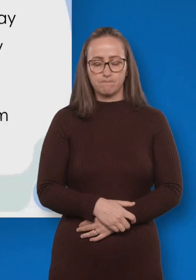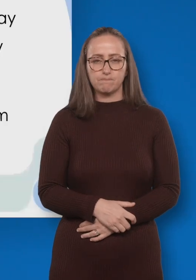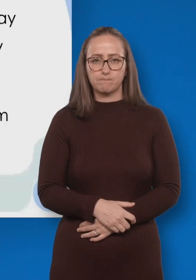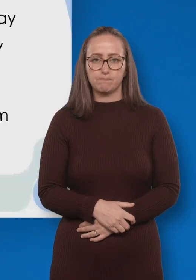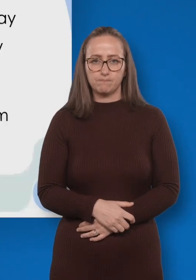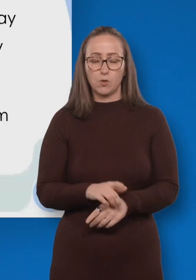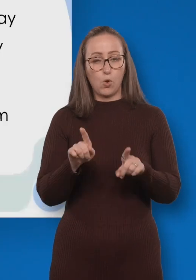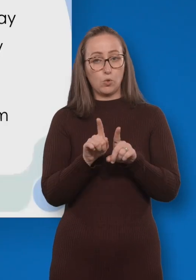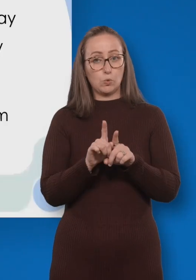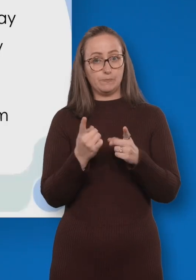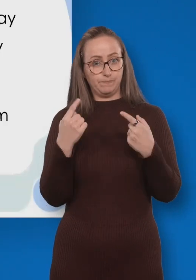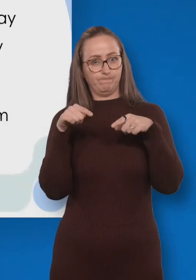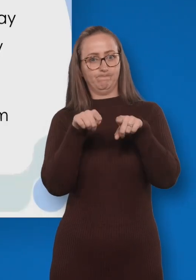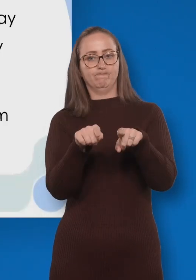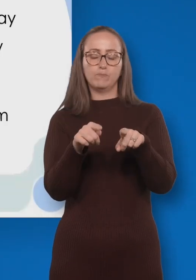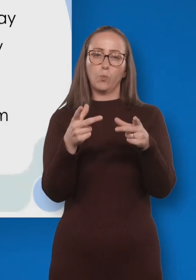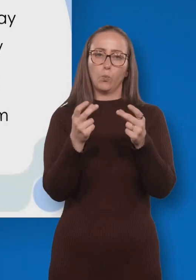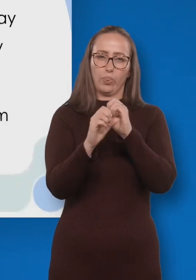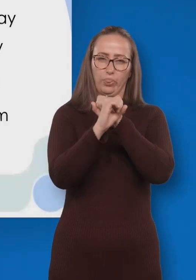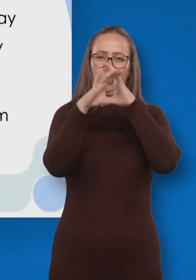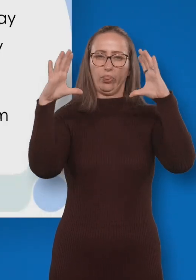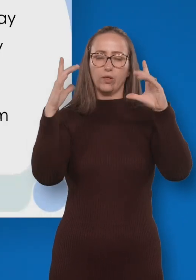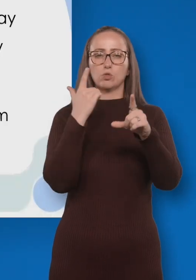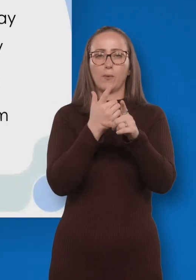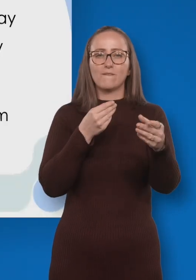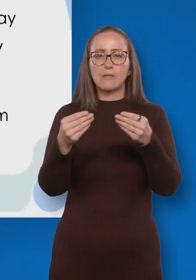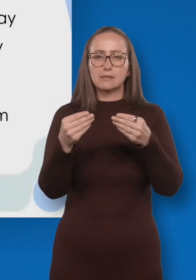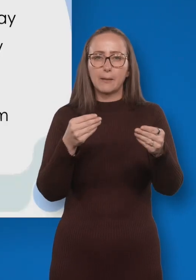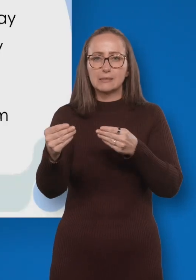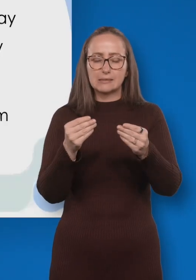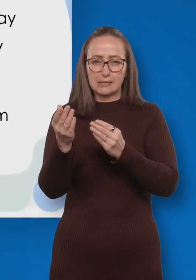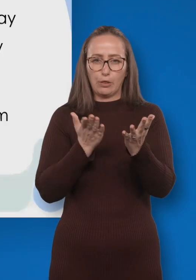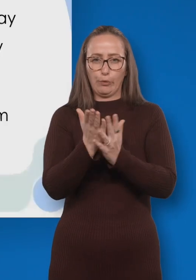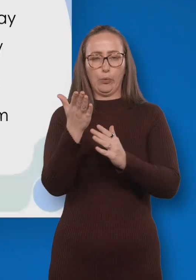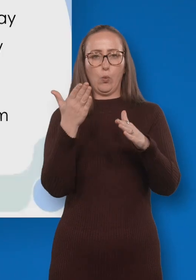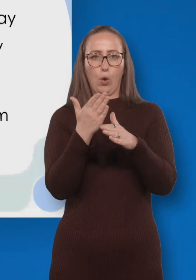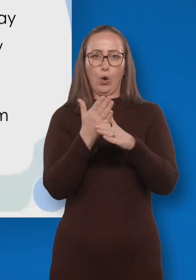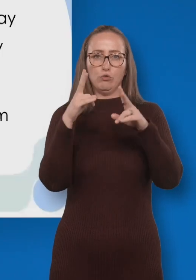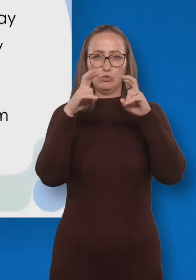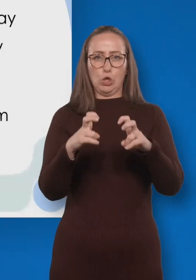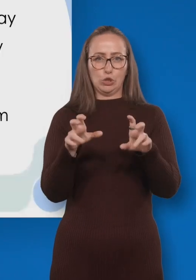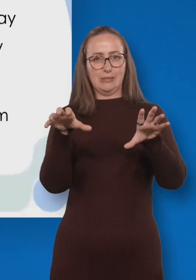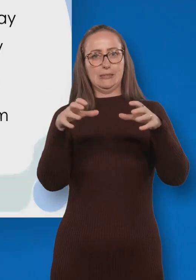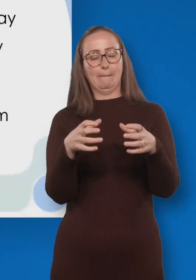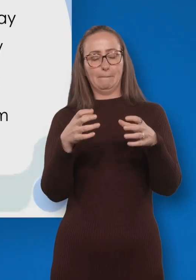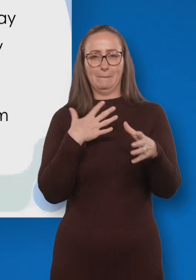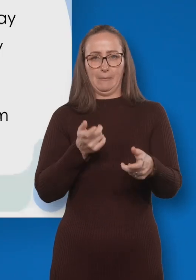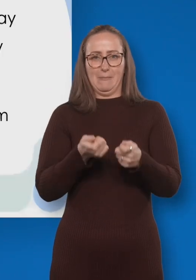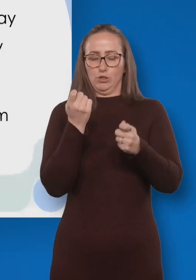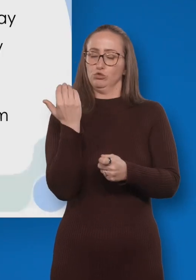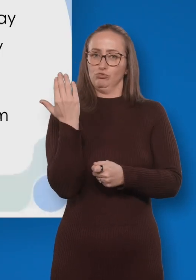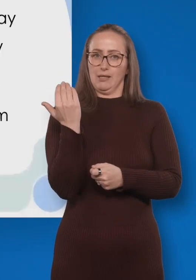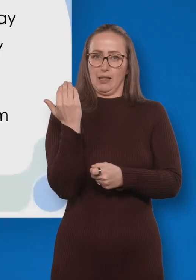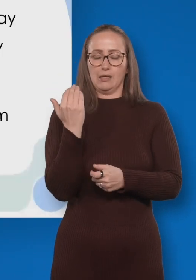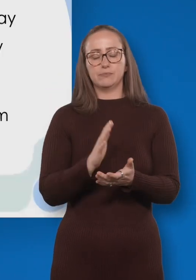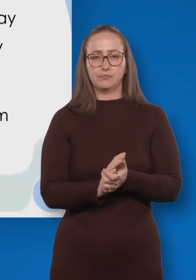Kind of aligning with the idea of flexibility in the working day for the research team, as I mentioned earlier on.